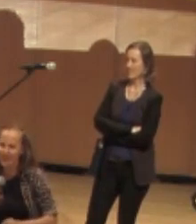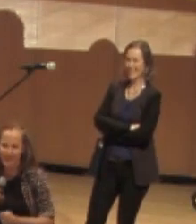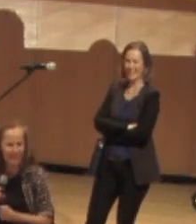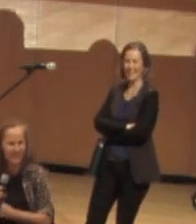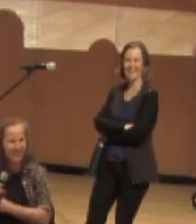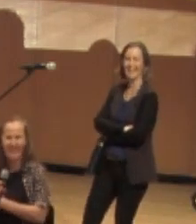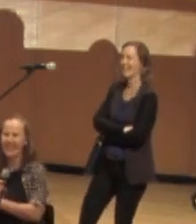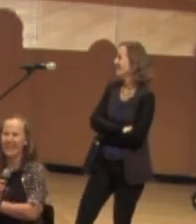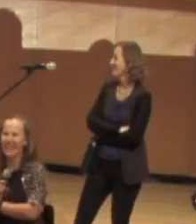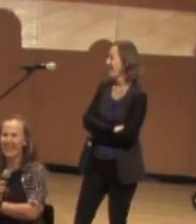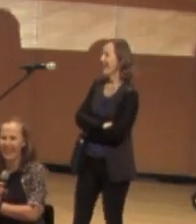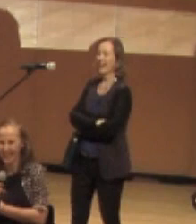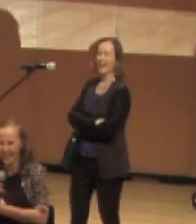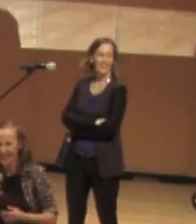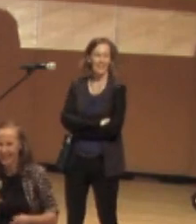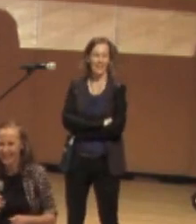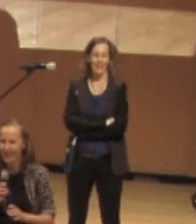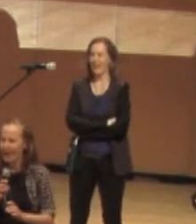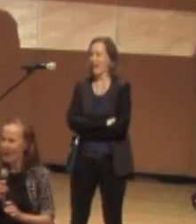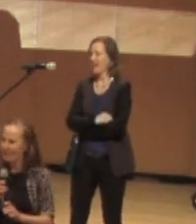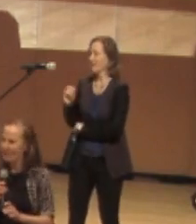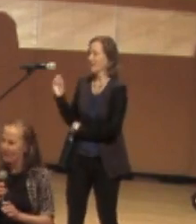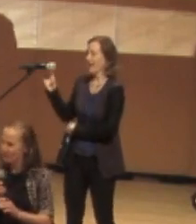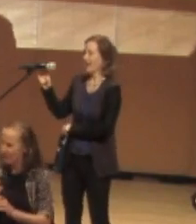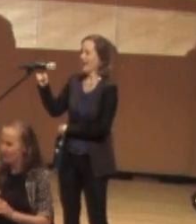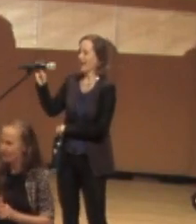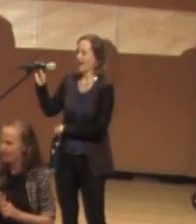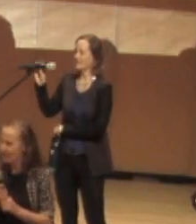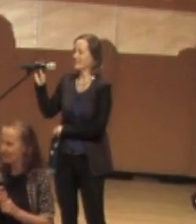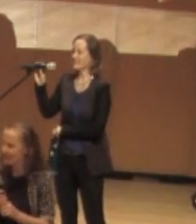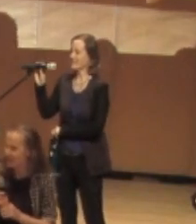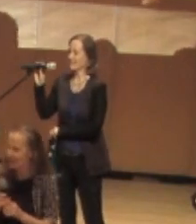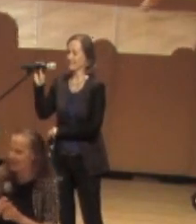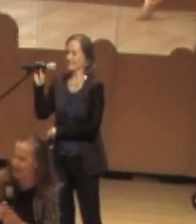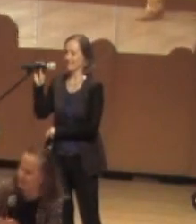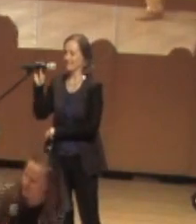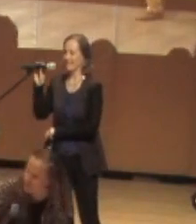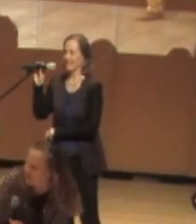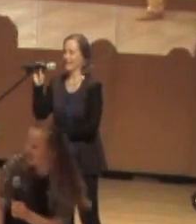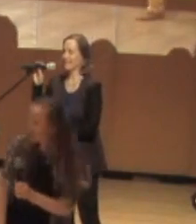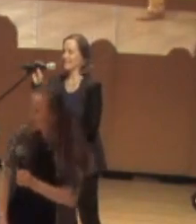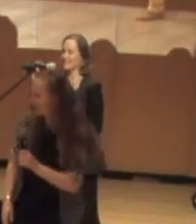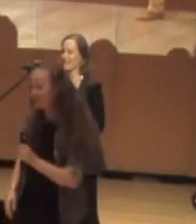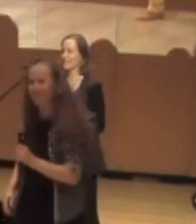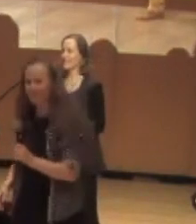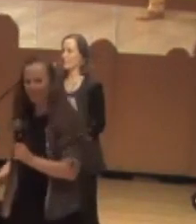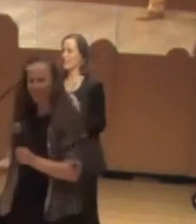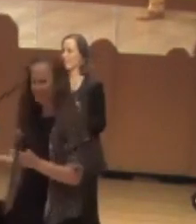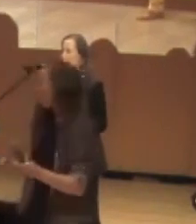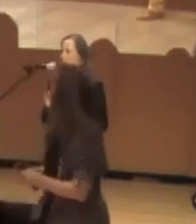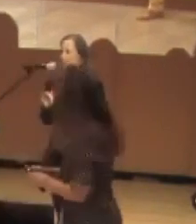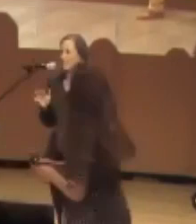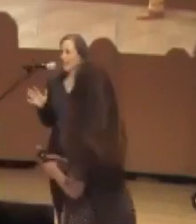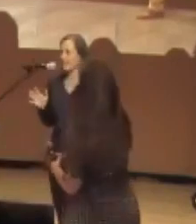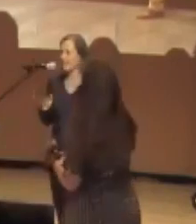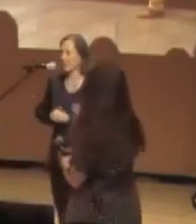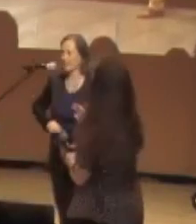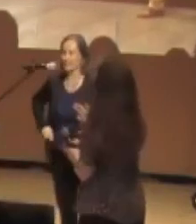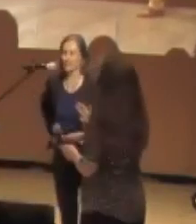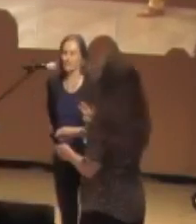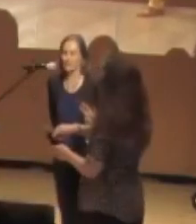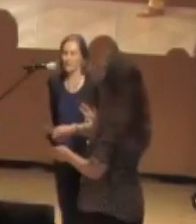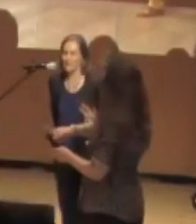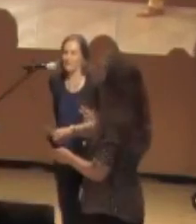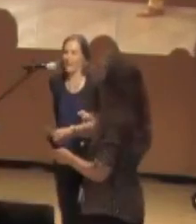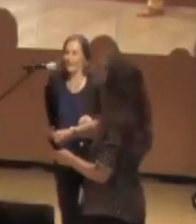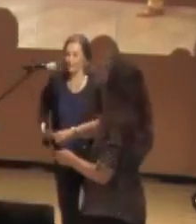an actor um all right well we need to set up then yeah yeah let's say that we're gonna start the next one